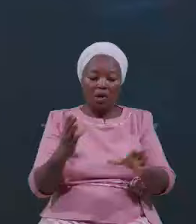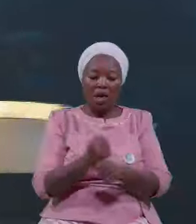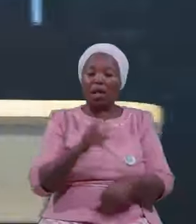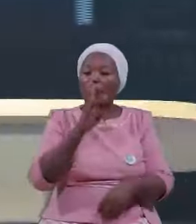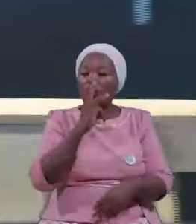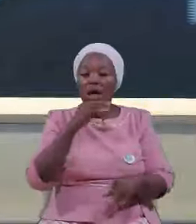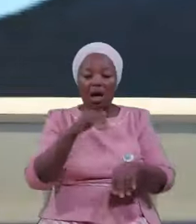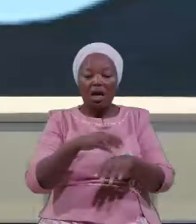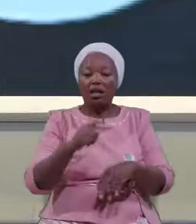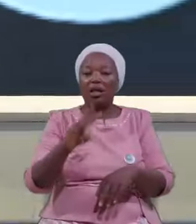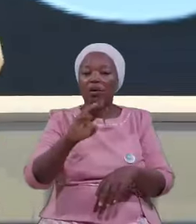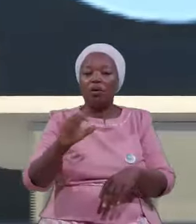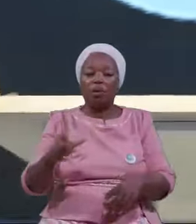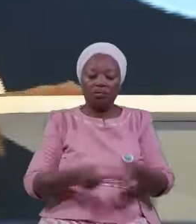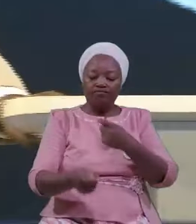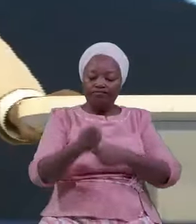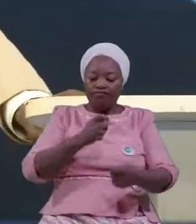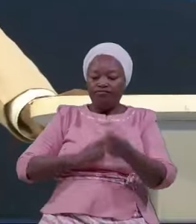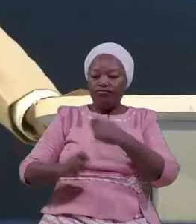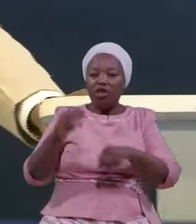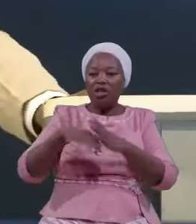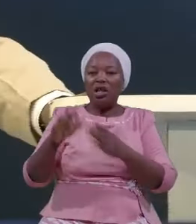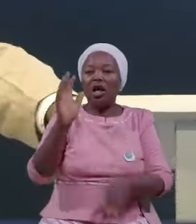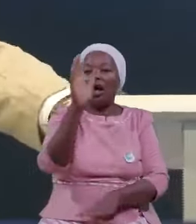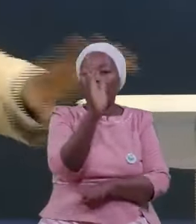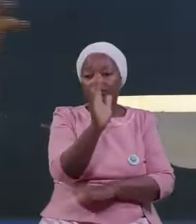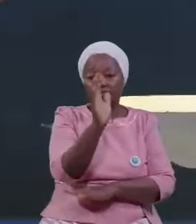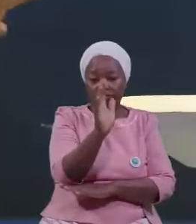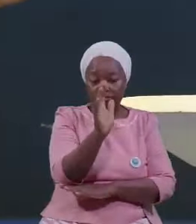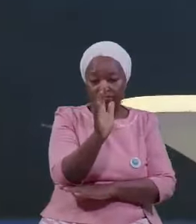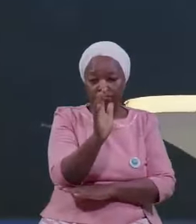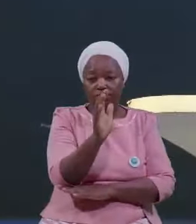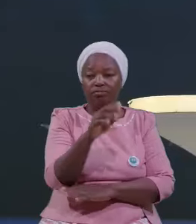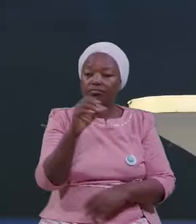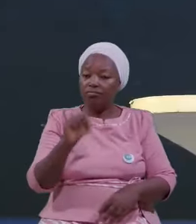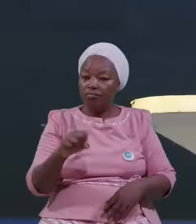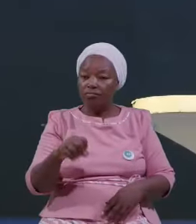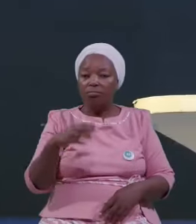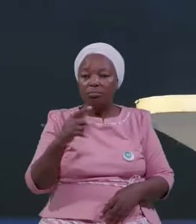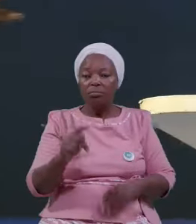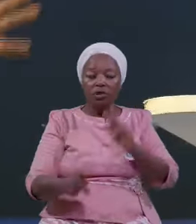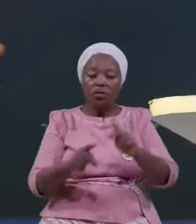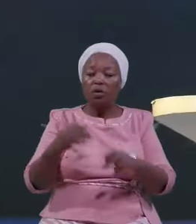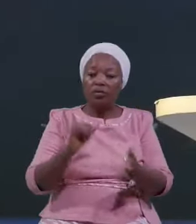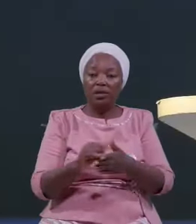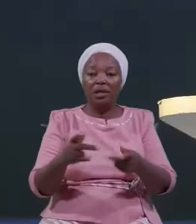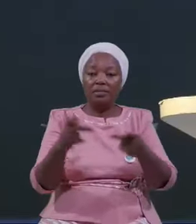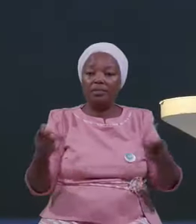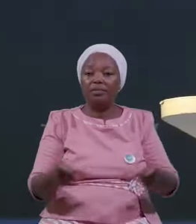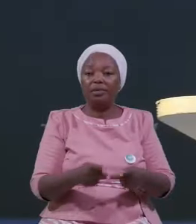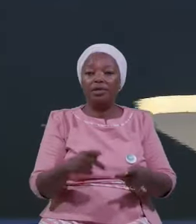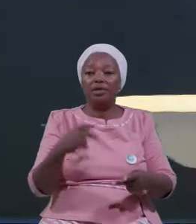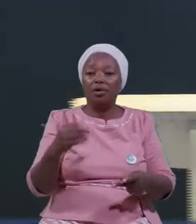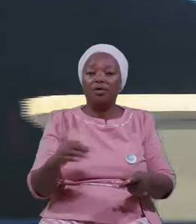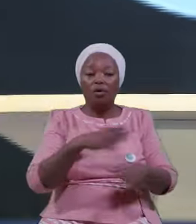well in the afternoon. Normally, the people of that place, of all the